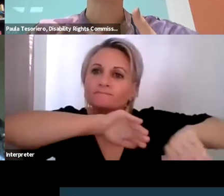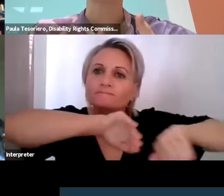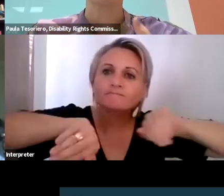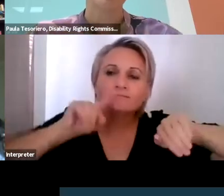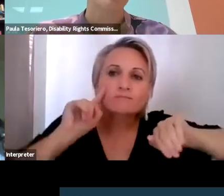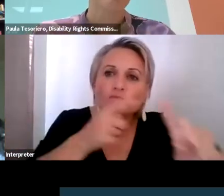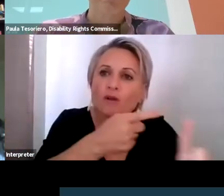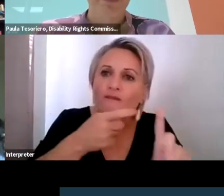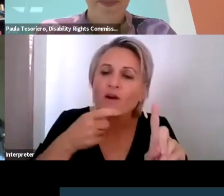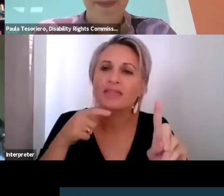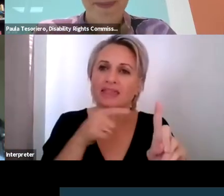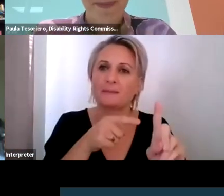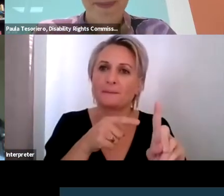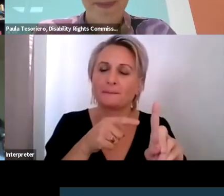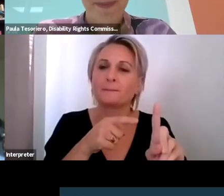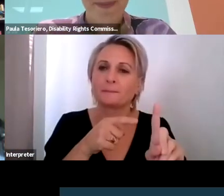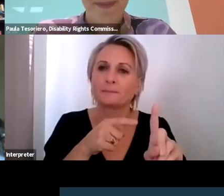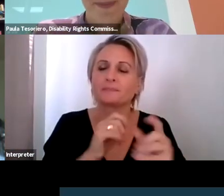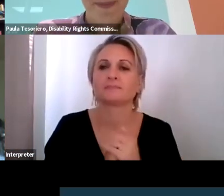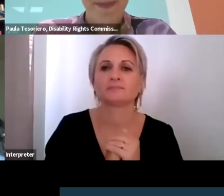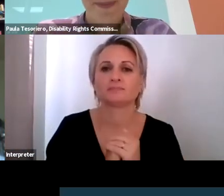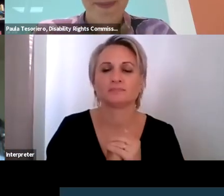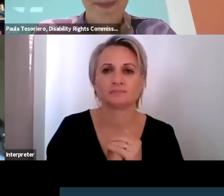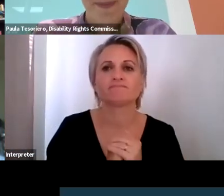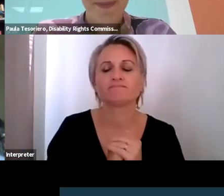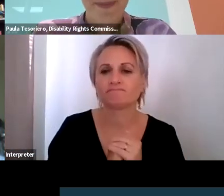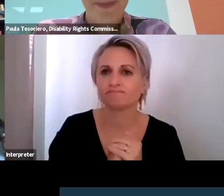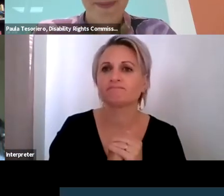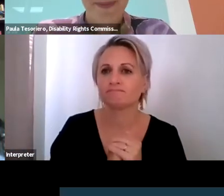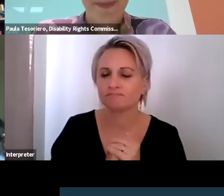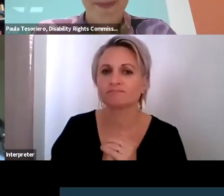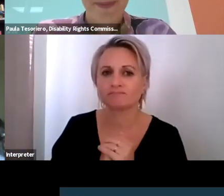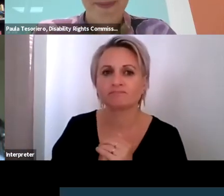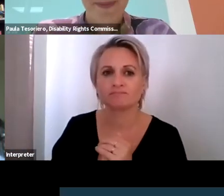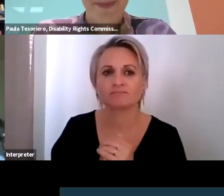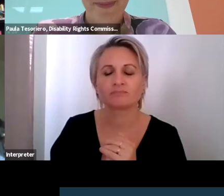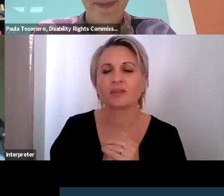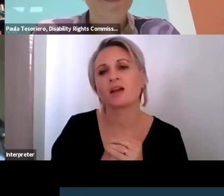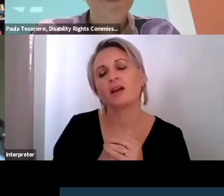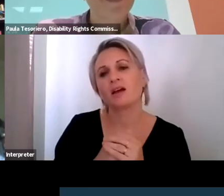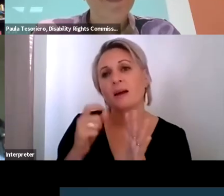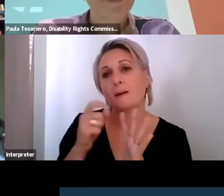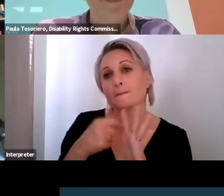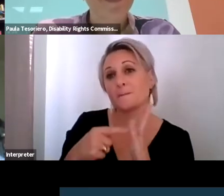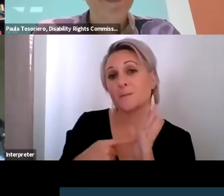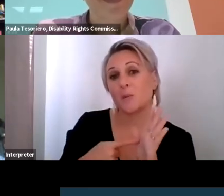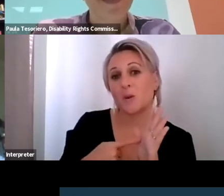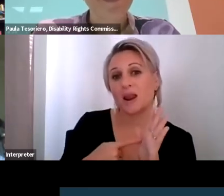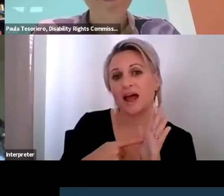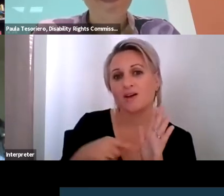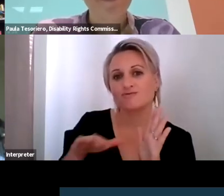a homogenous group of women. Mm. Paula, we've got 128 or more people listening right